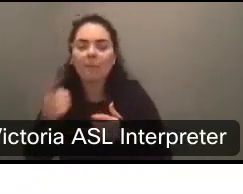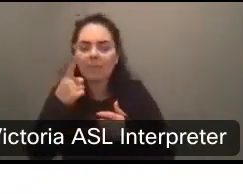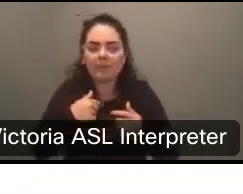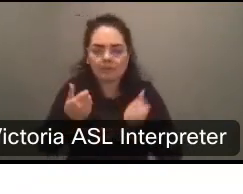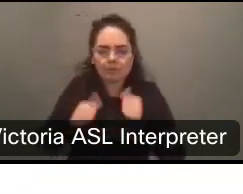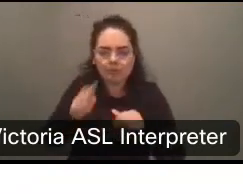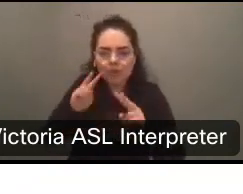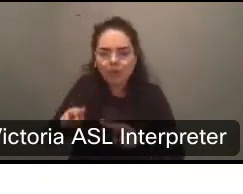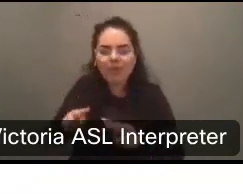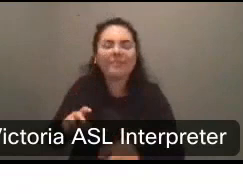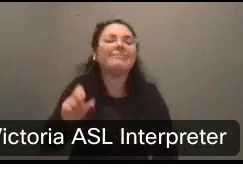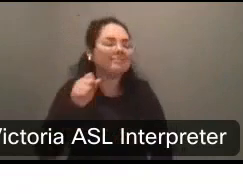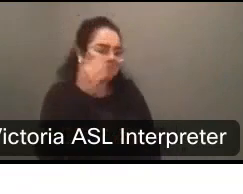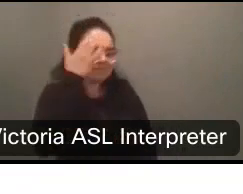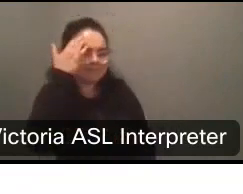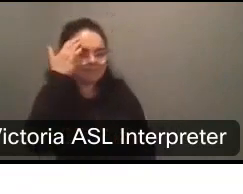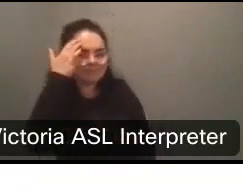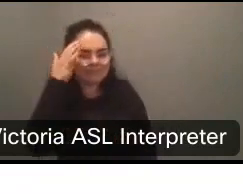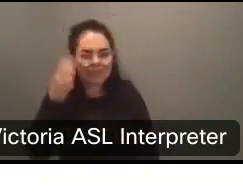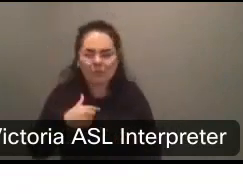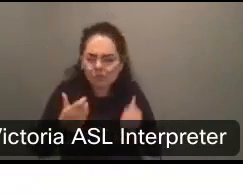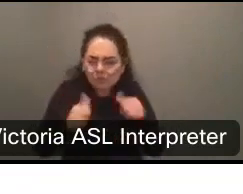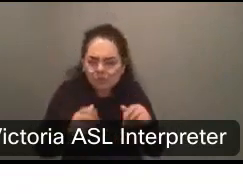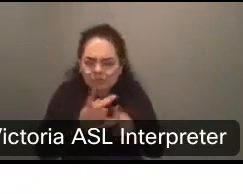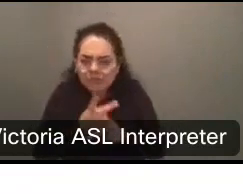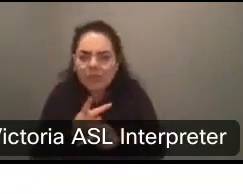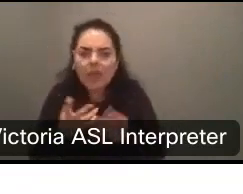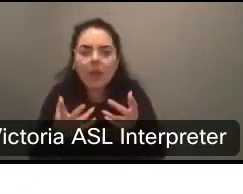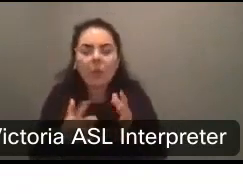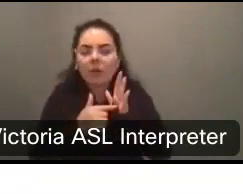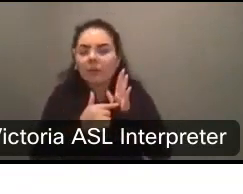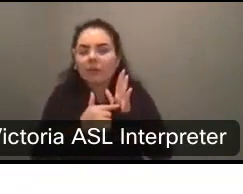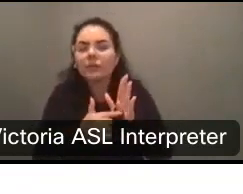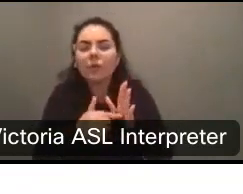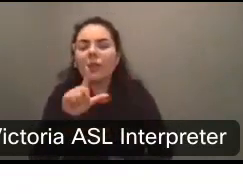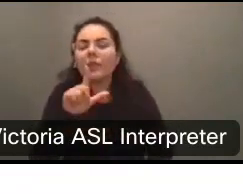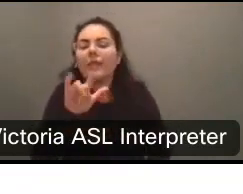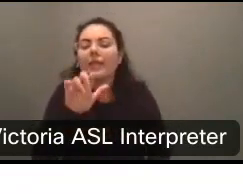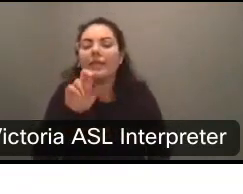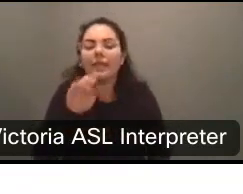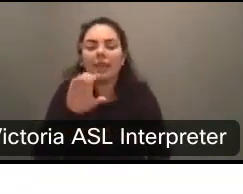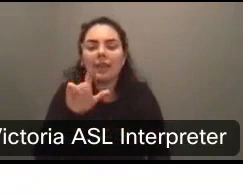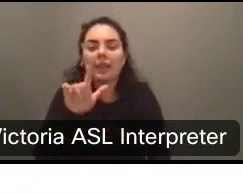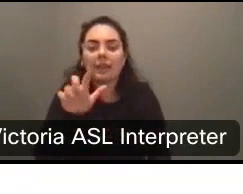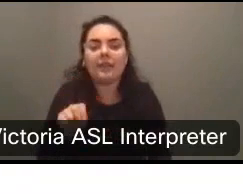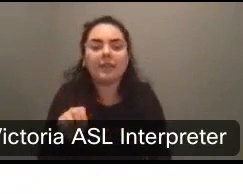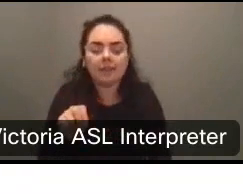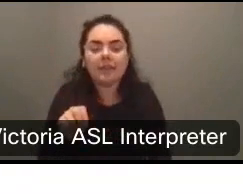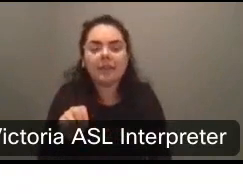the ones, and I would like to highlight Lincoln. It's